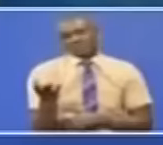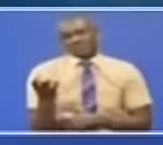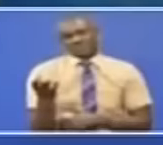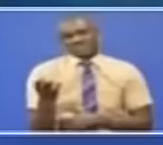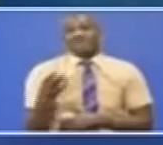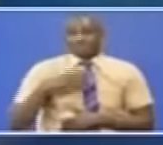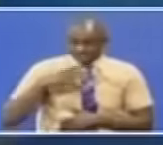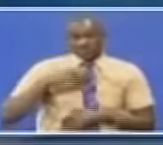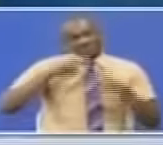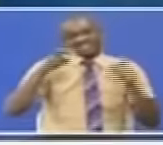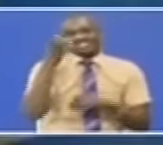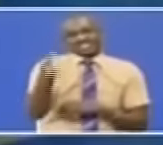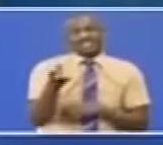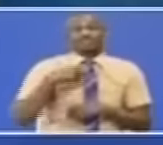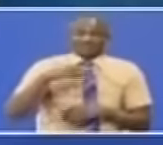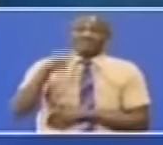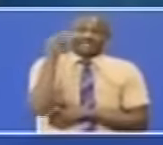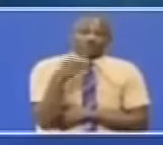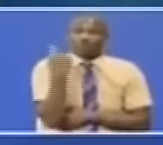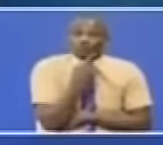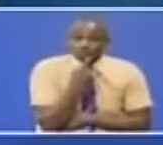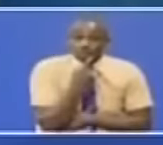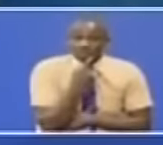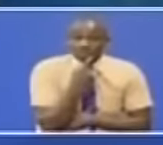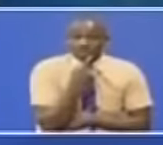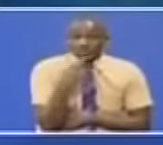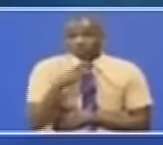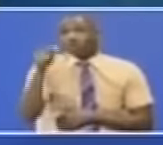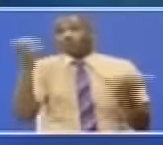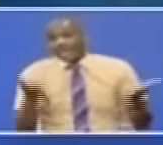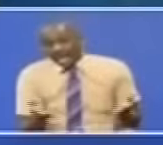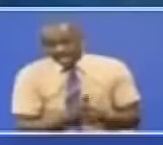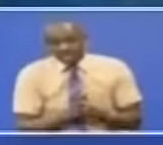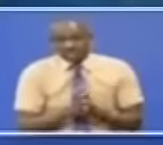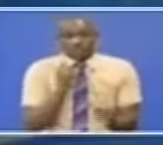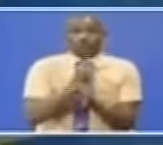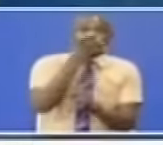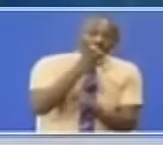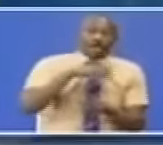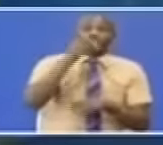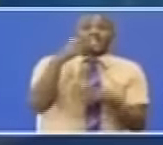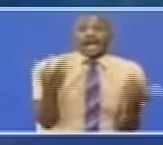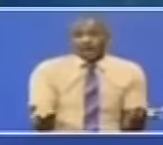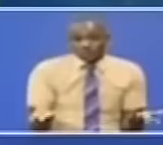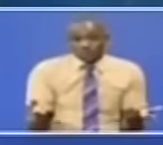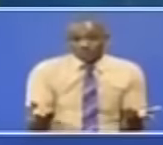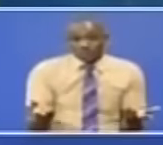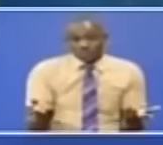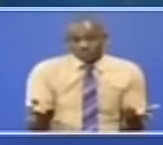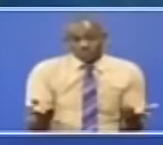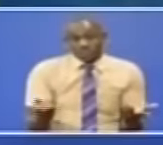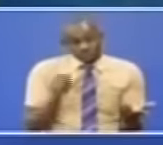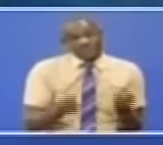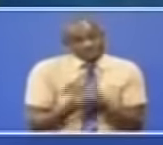out investigations and find out who is gone where and how did they go there and let us know.